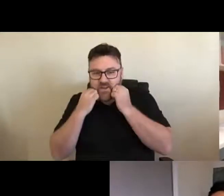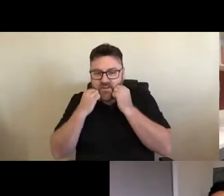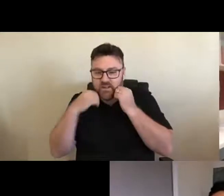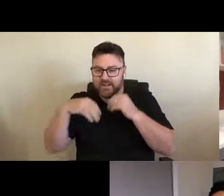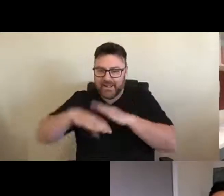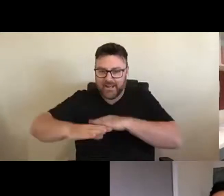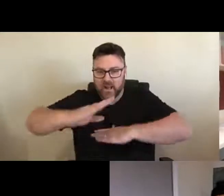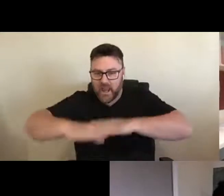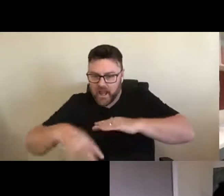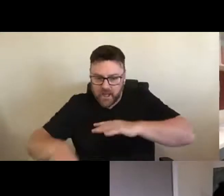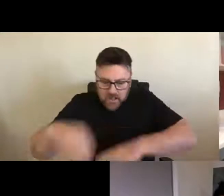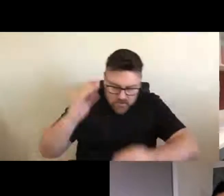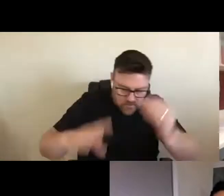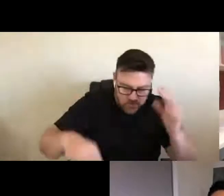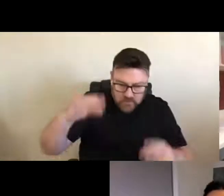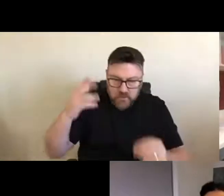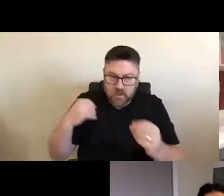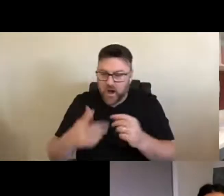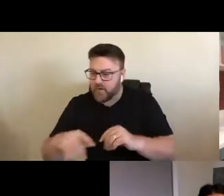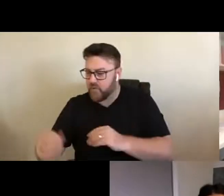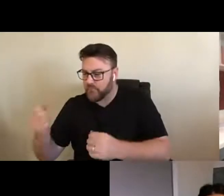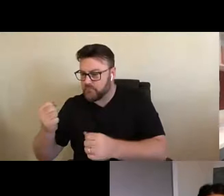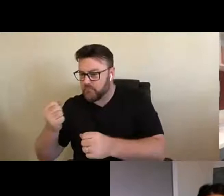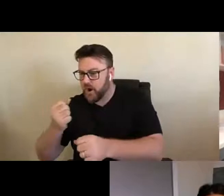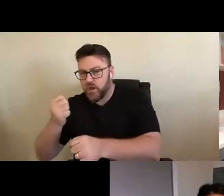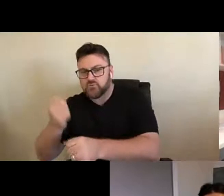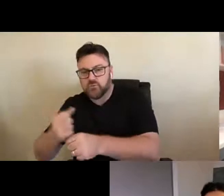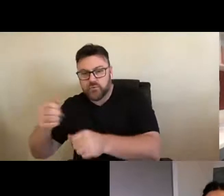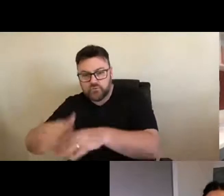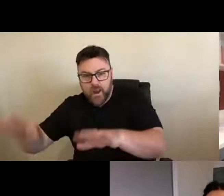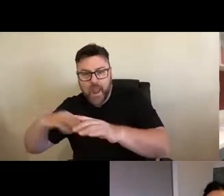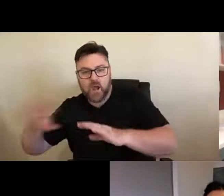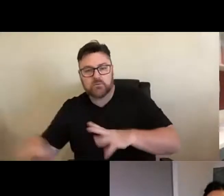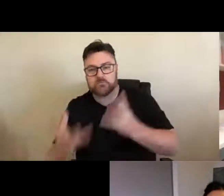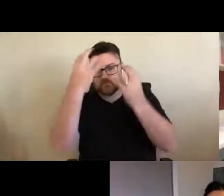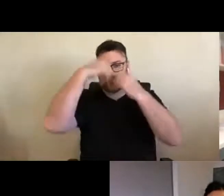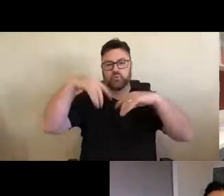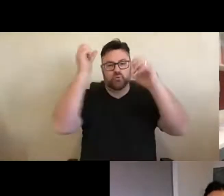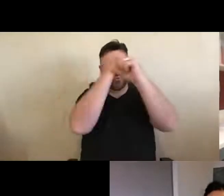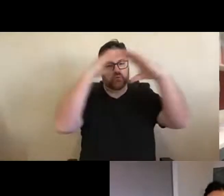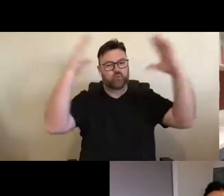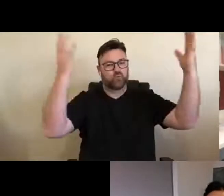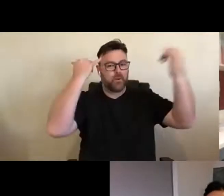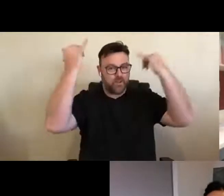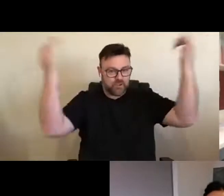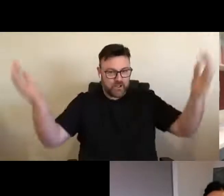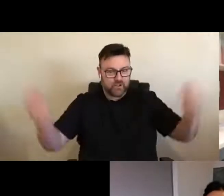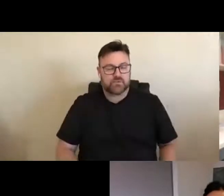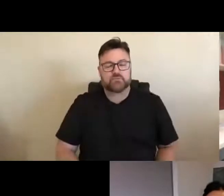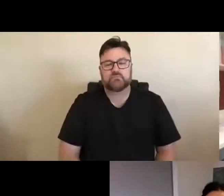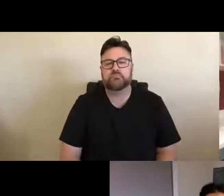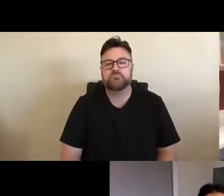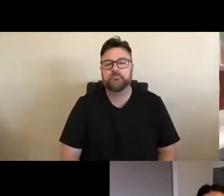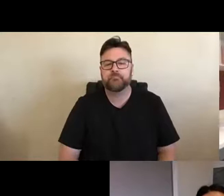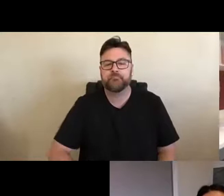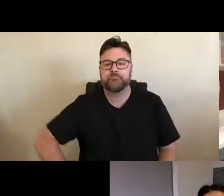how they move from the ground perhaps into imagination. So that's,